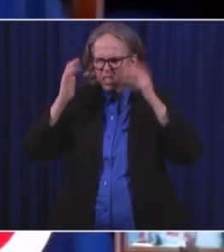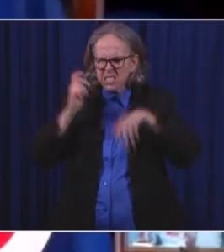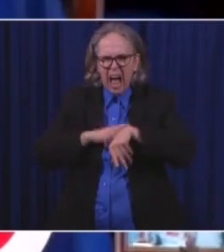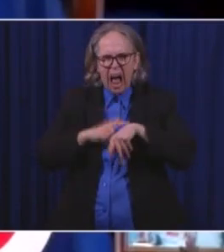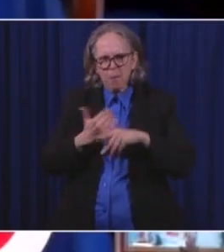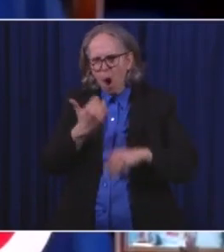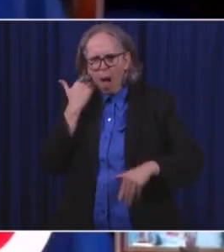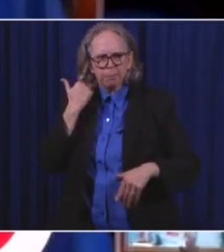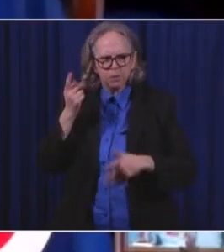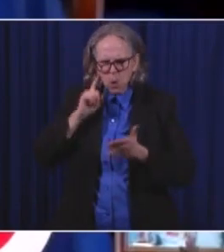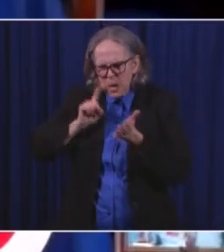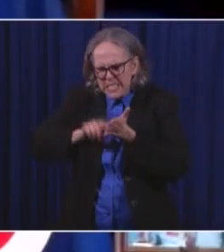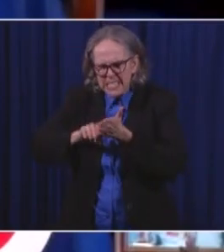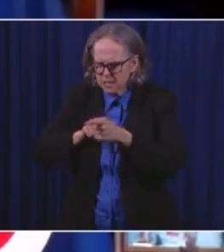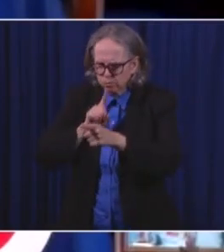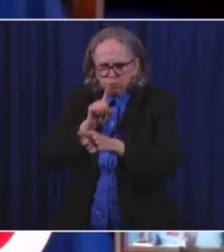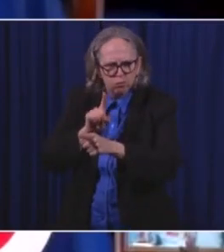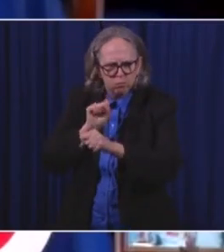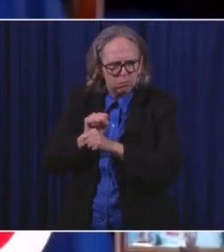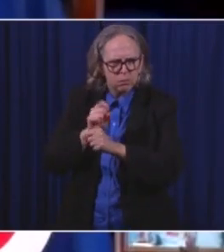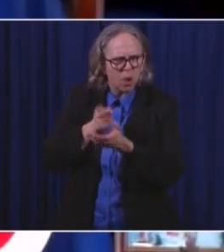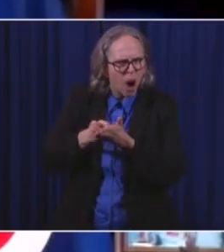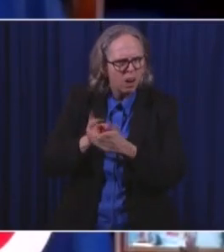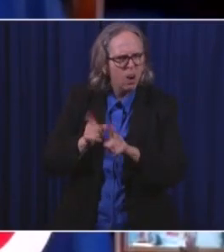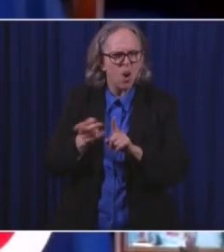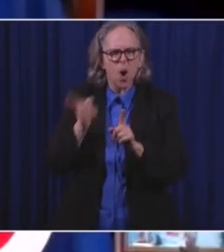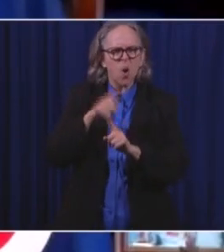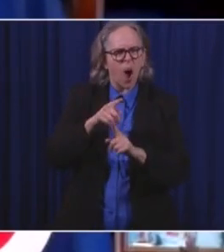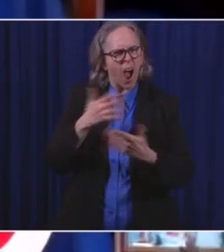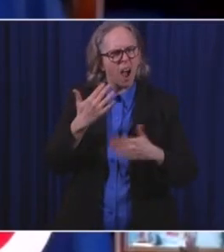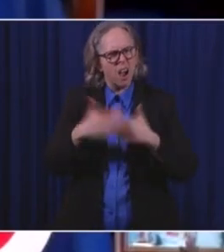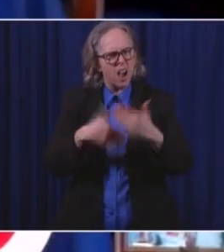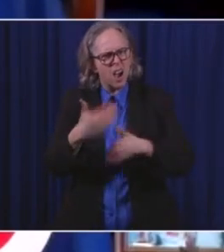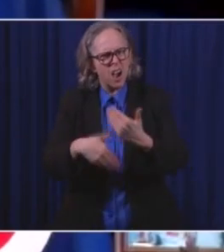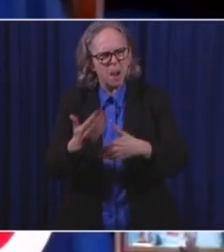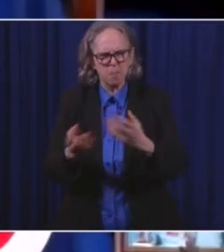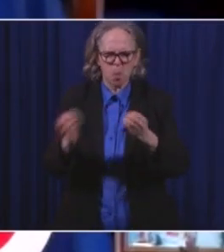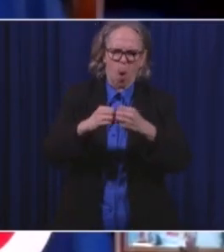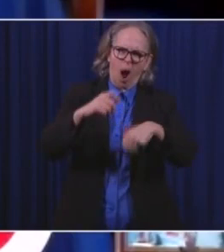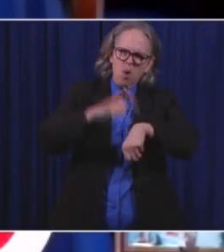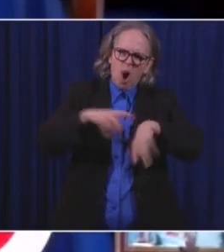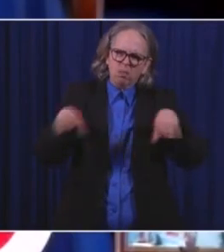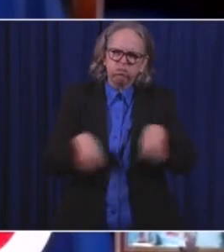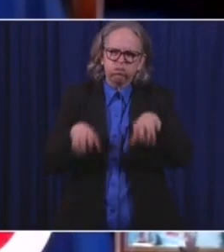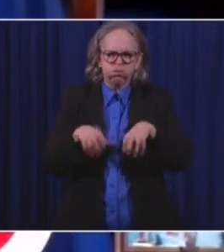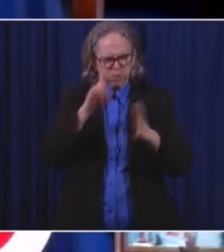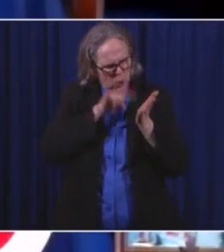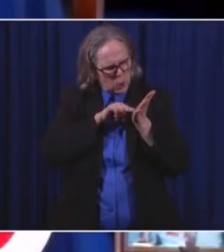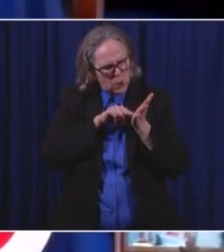people's requests, because we have to do the extra due diligence to check those